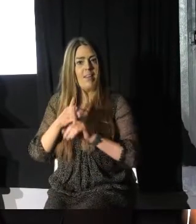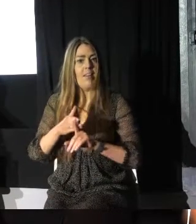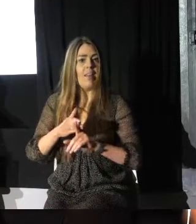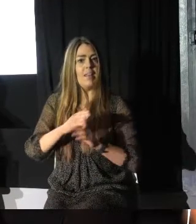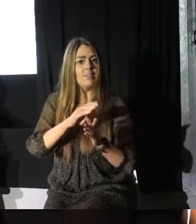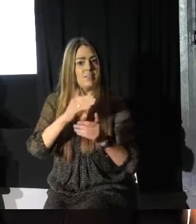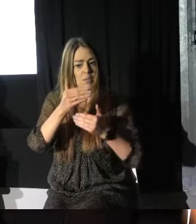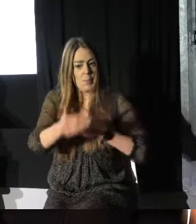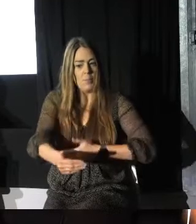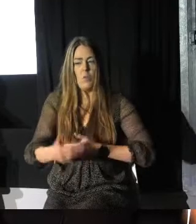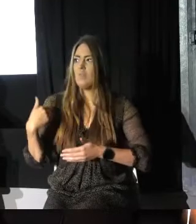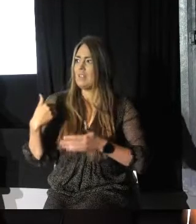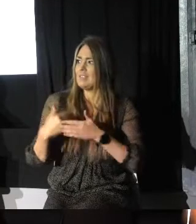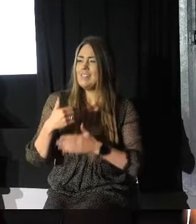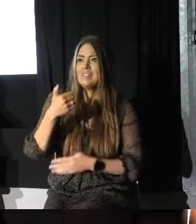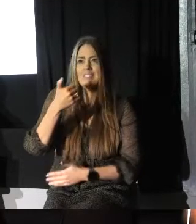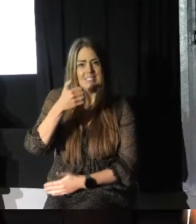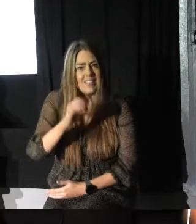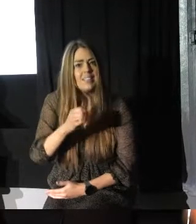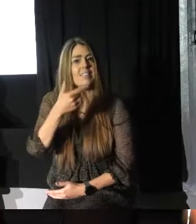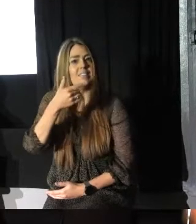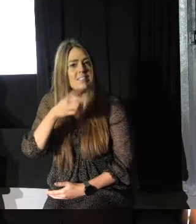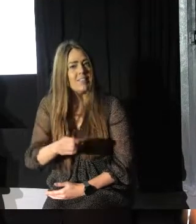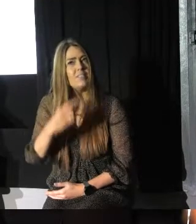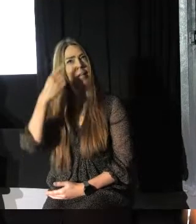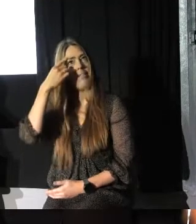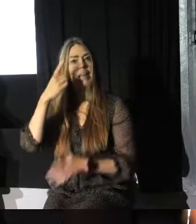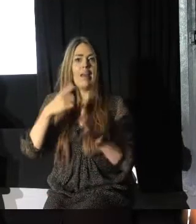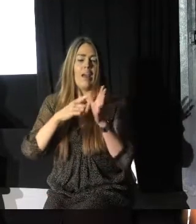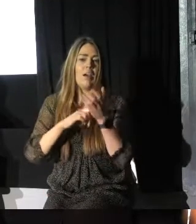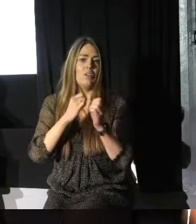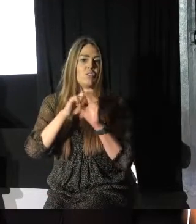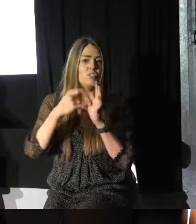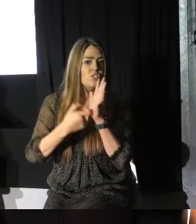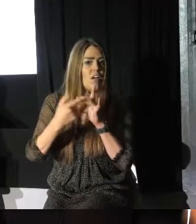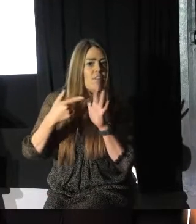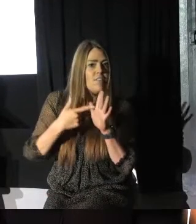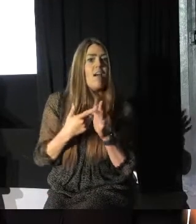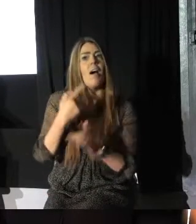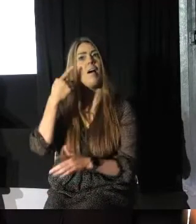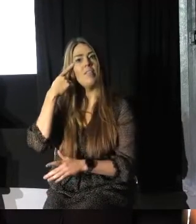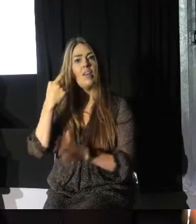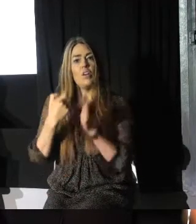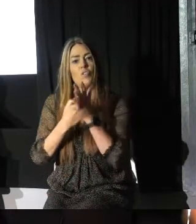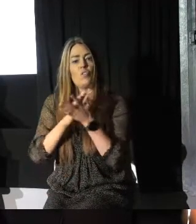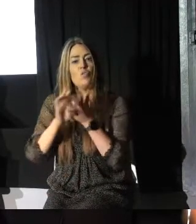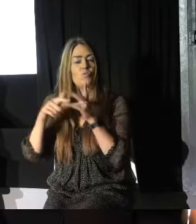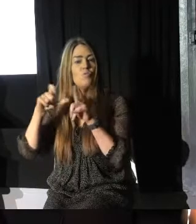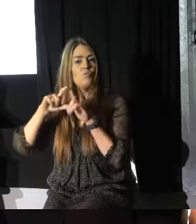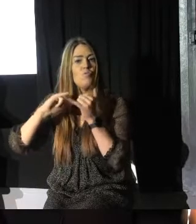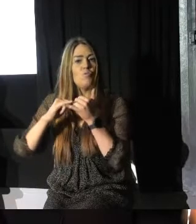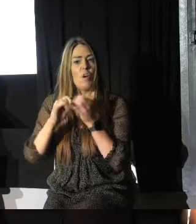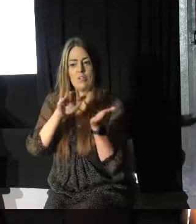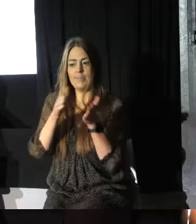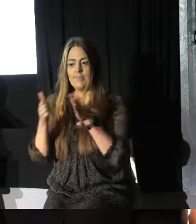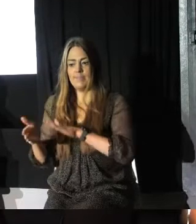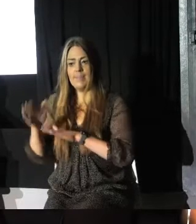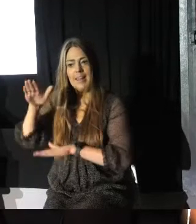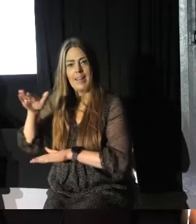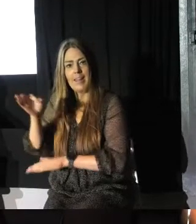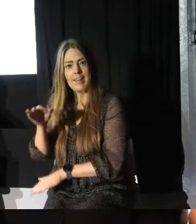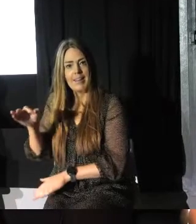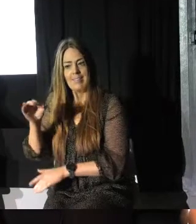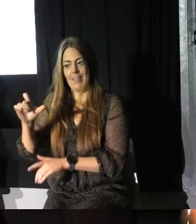and 70s. Think of Algeria. Think, of course, of the Rose Must Fall movement in Cape Town. So too is restitution. I mean, the first objects